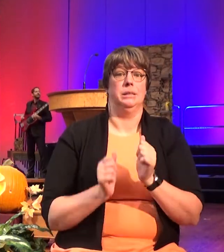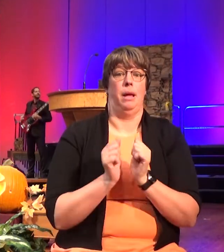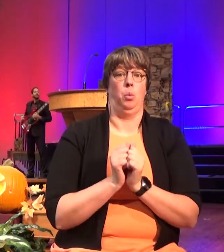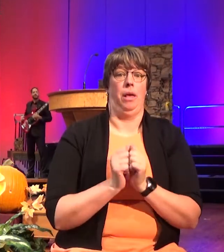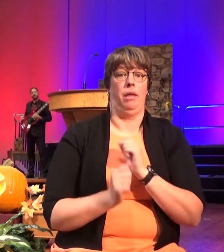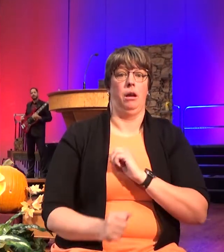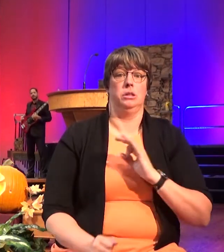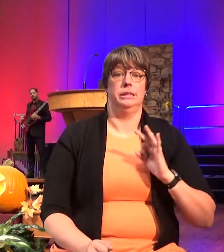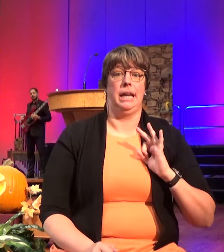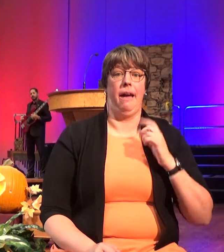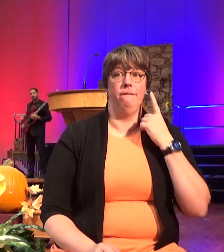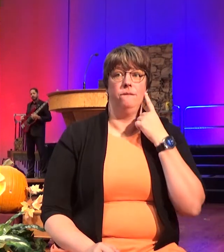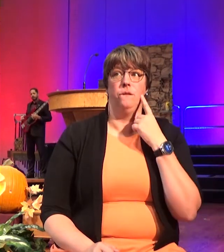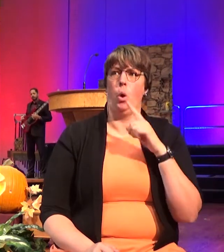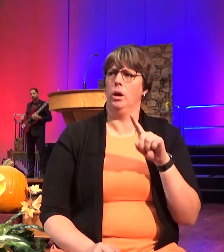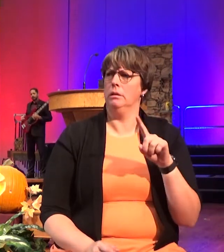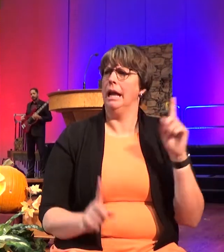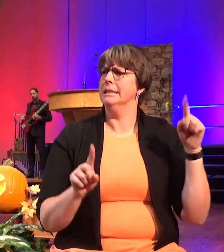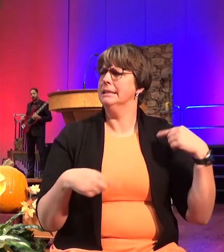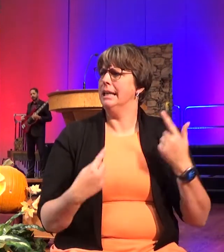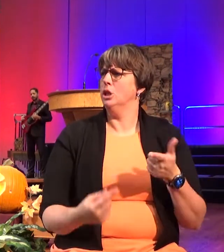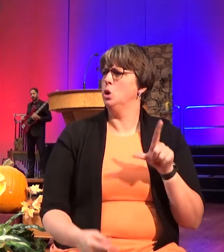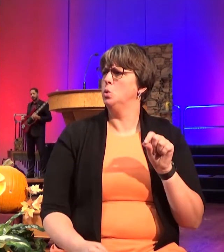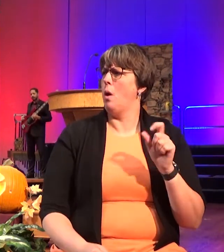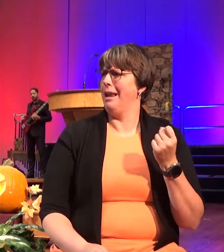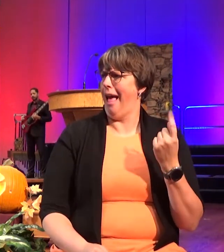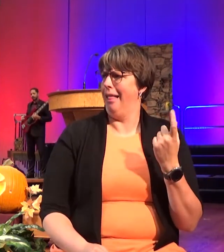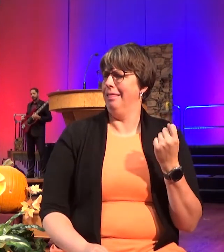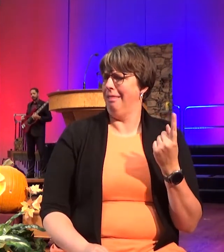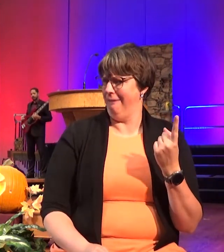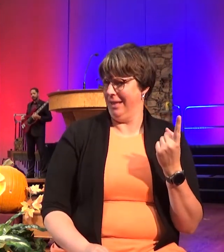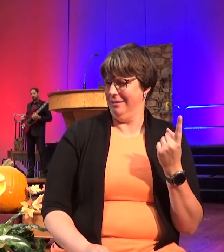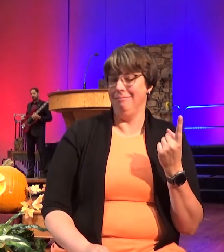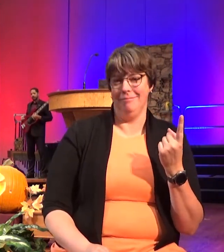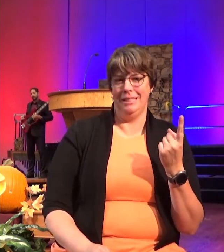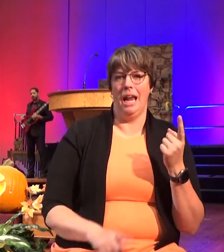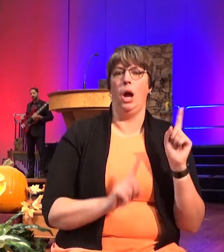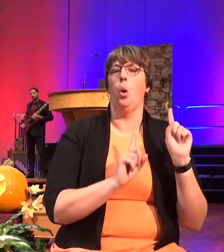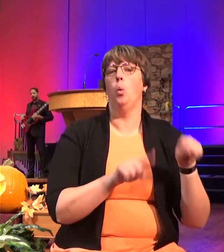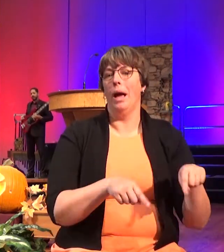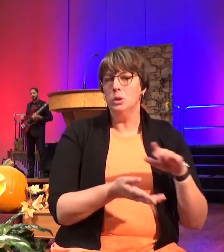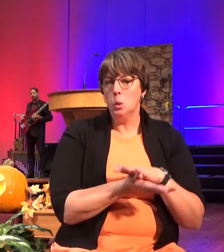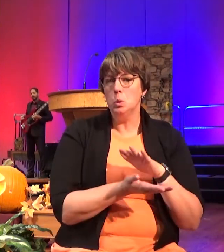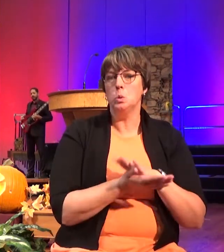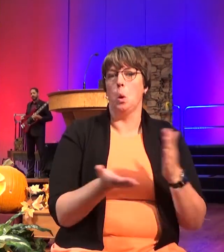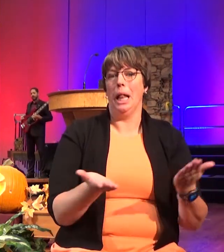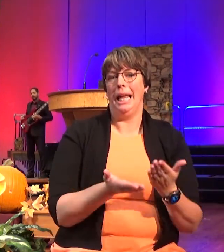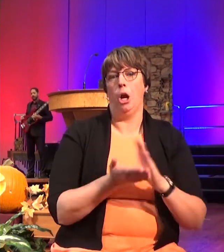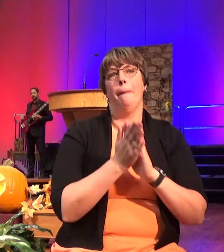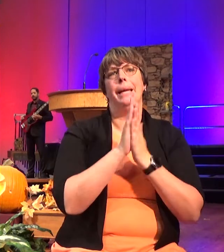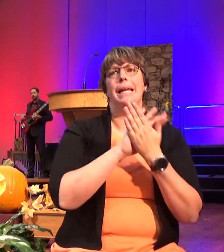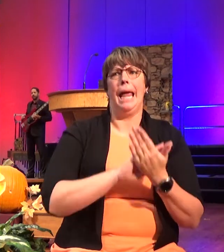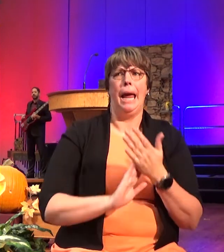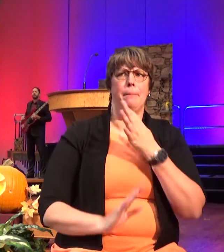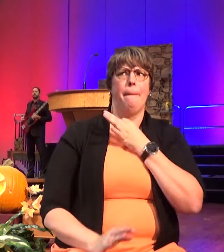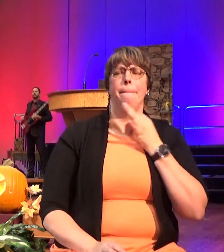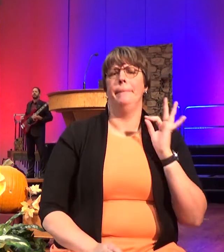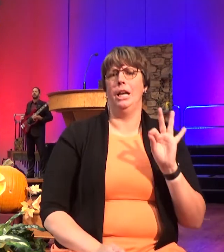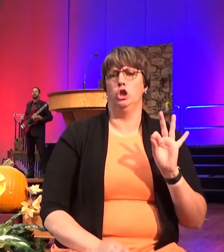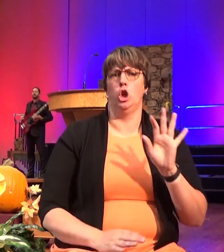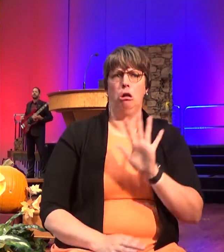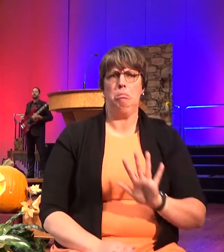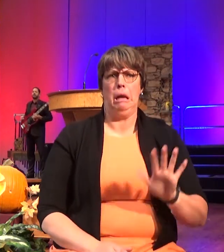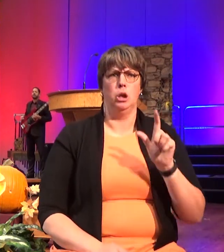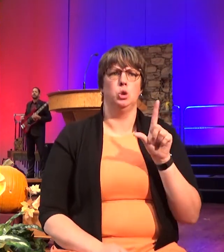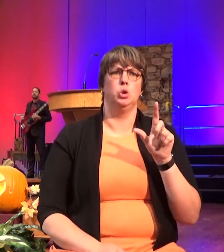for, well, since 2011, we think. He worked on the staff. He went to ministerial school here, became a minister around 2014, joined our ministerial team